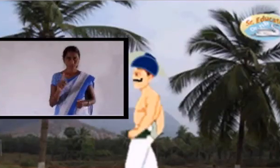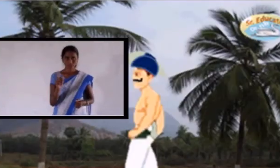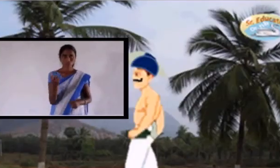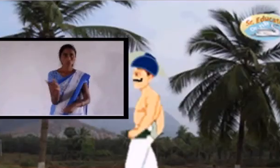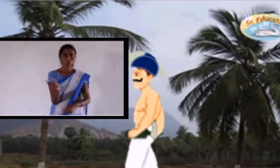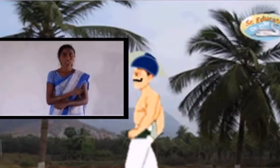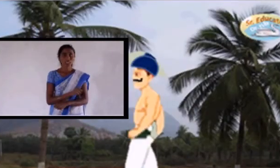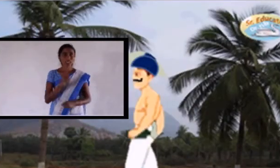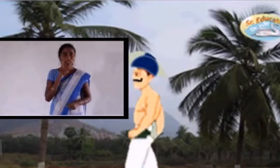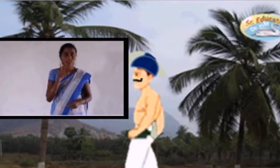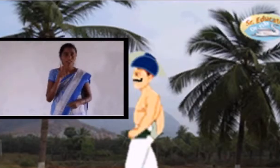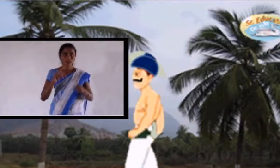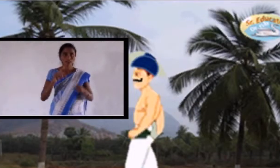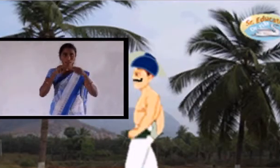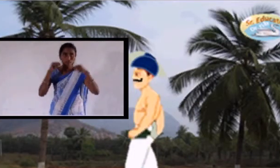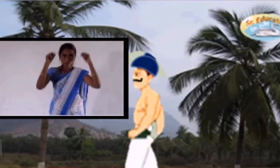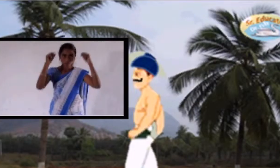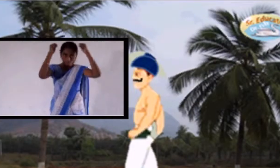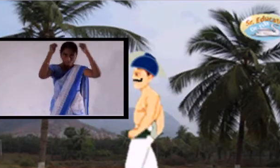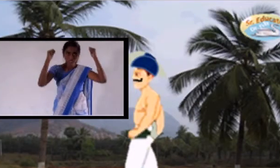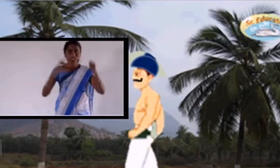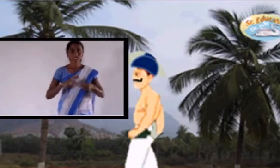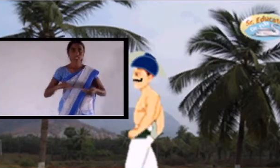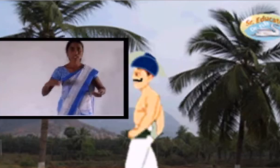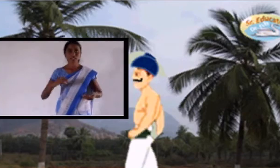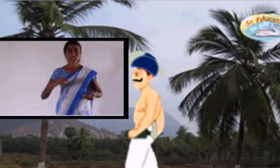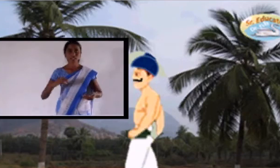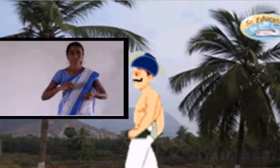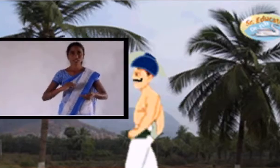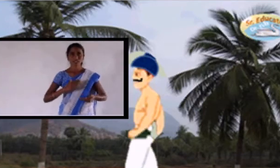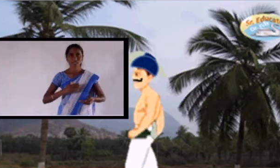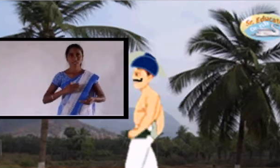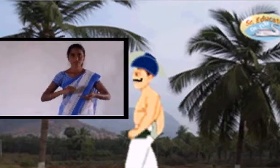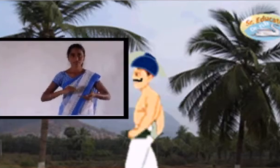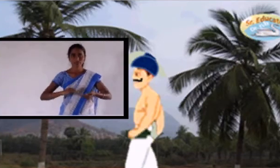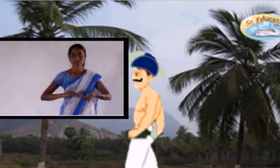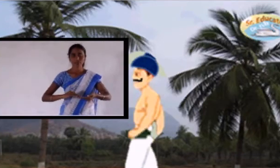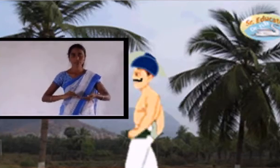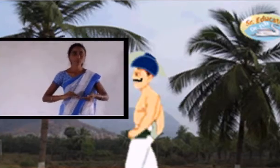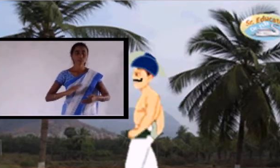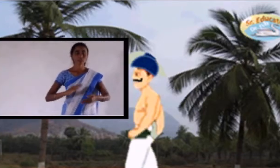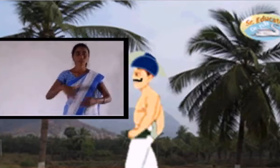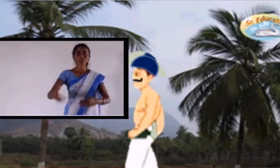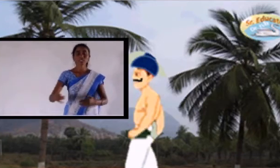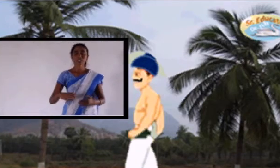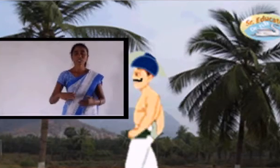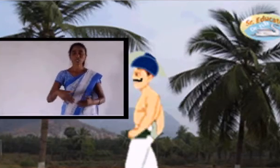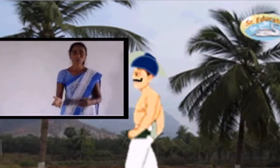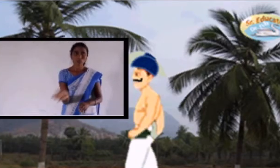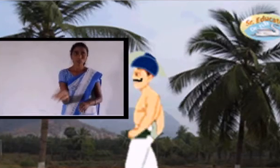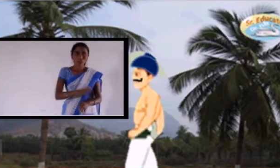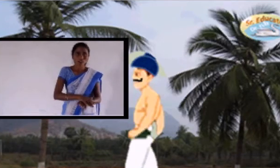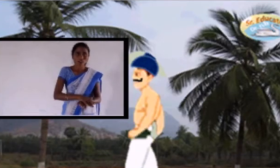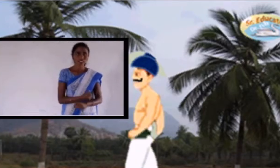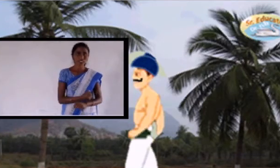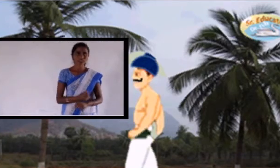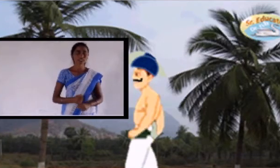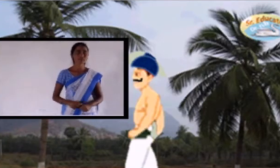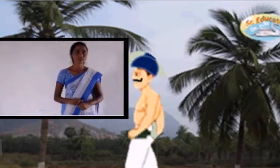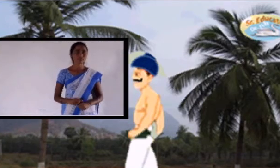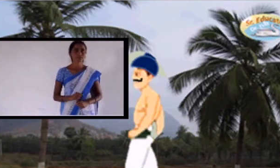One day the farmer and his wife went out on work.